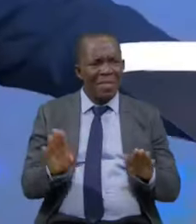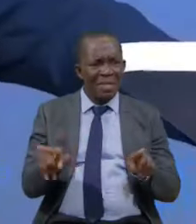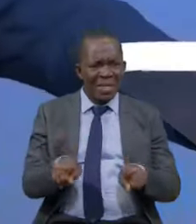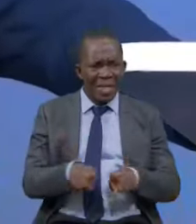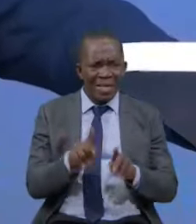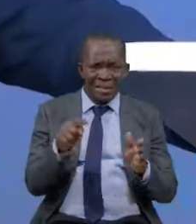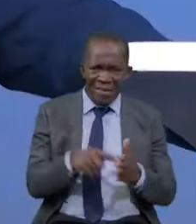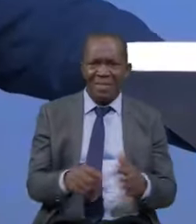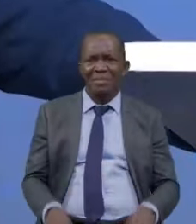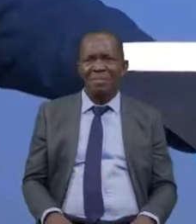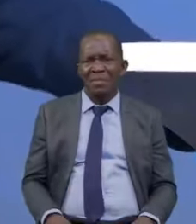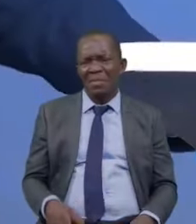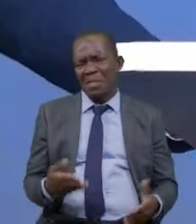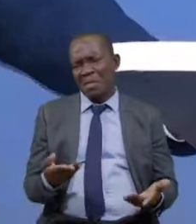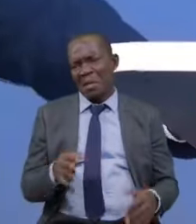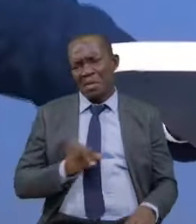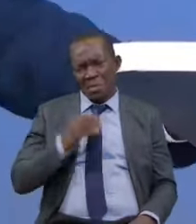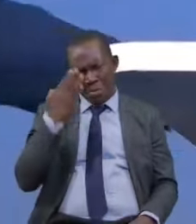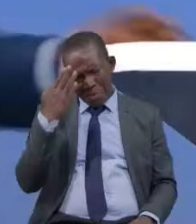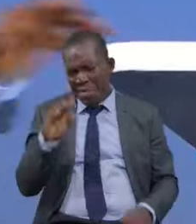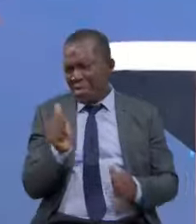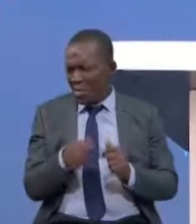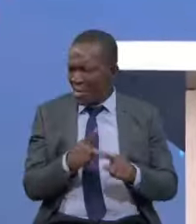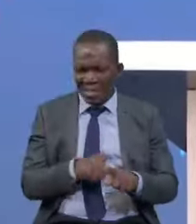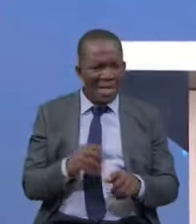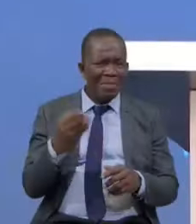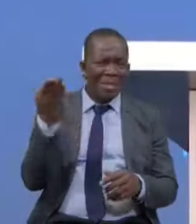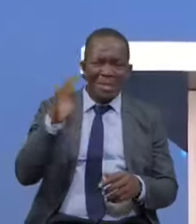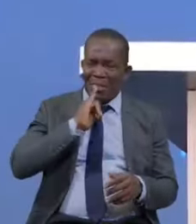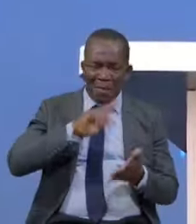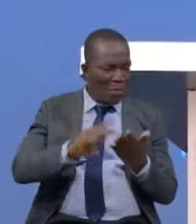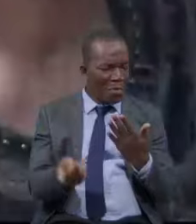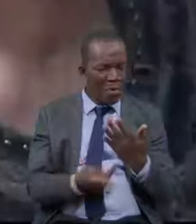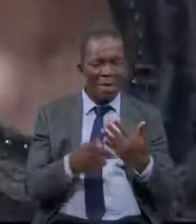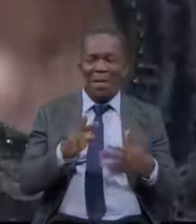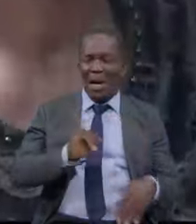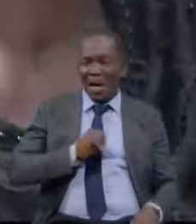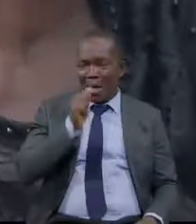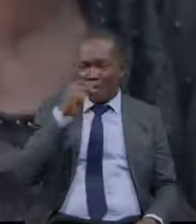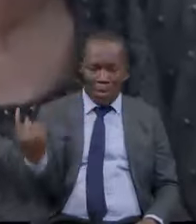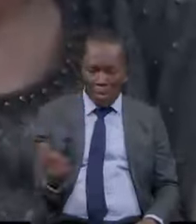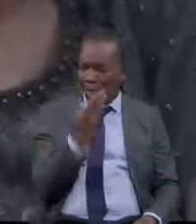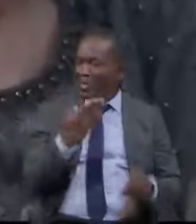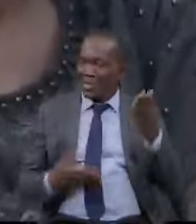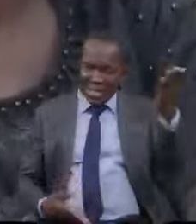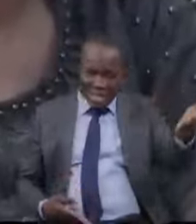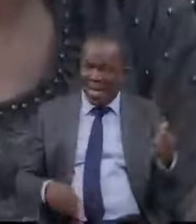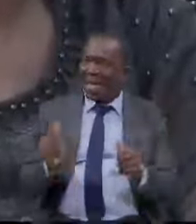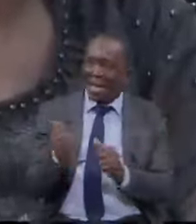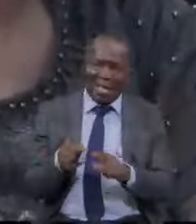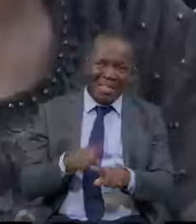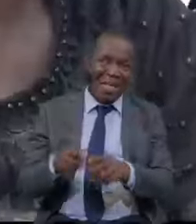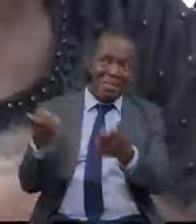I've always been there. Every time you come, you do retreat, I'm always there. I say, but I see